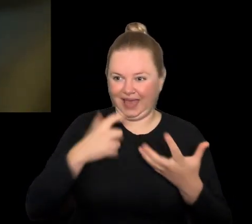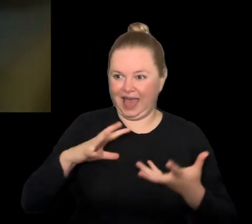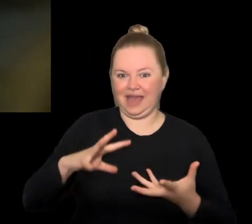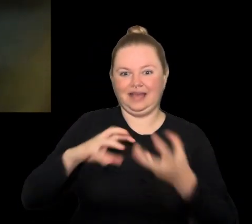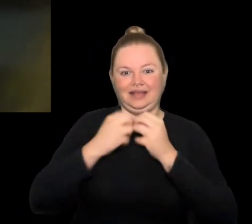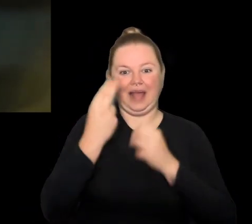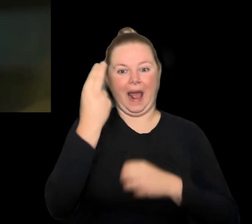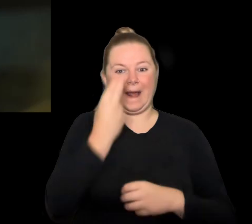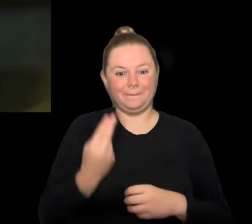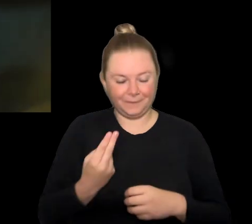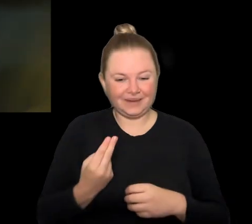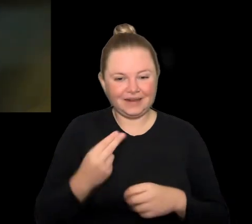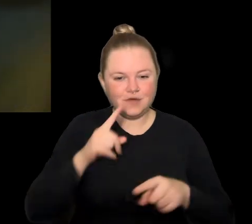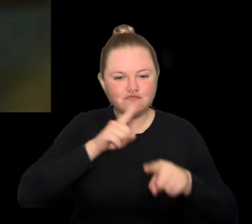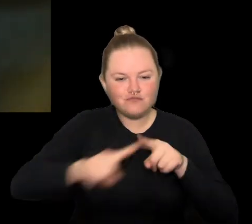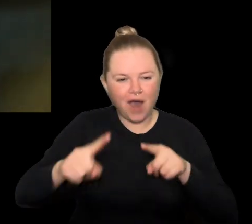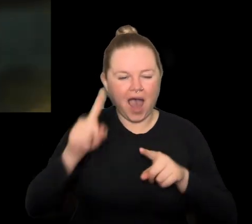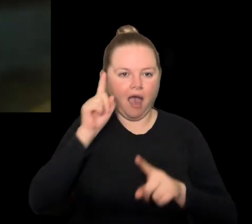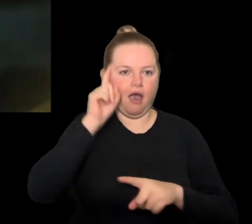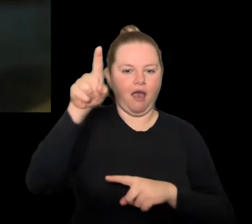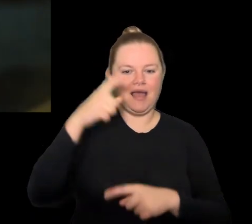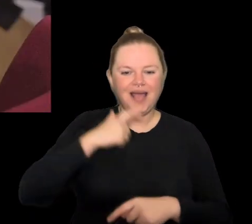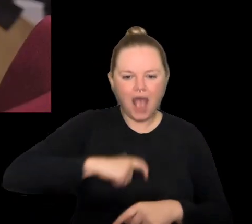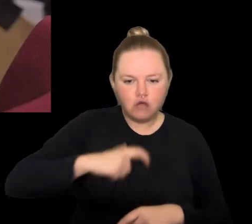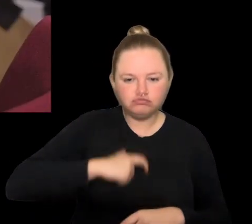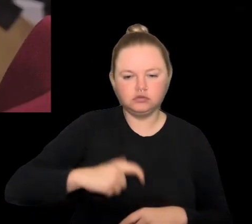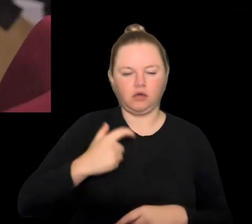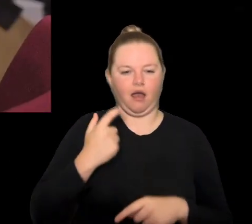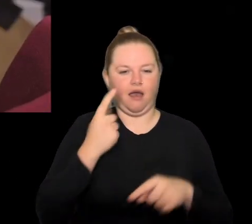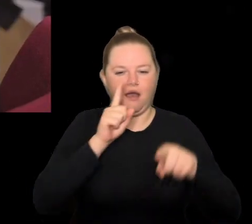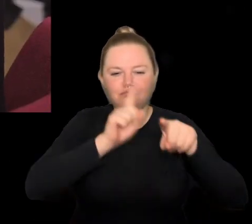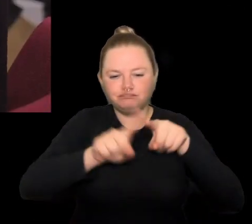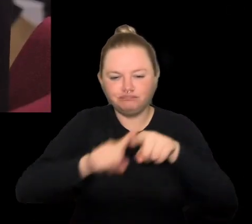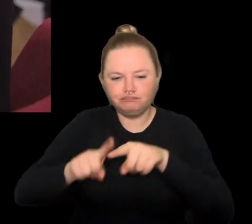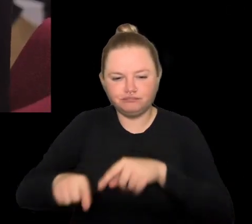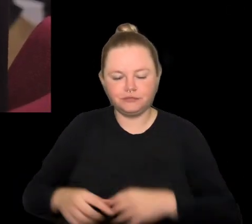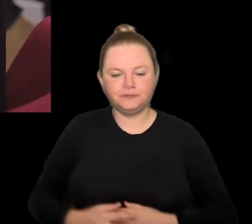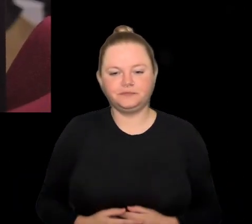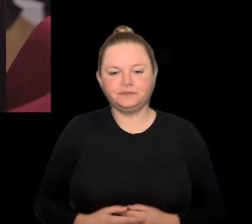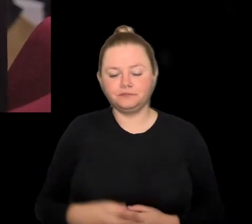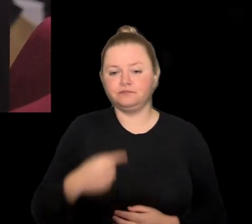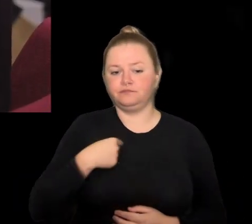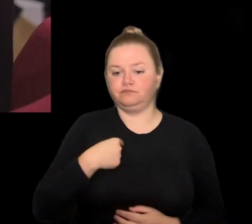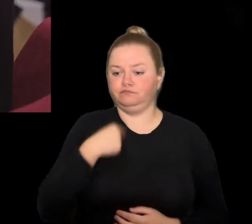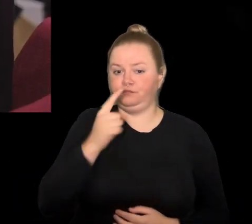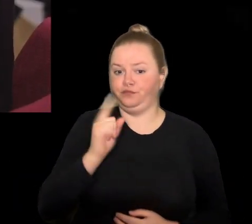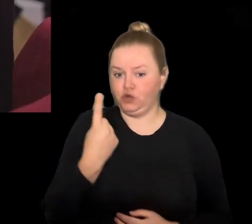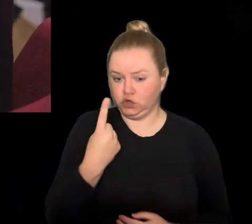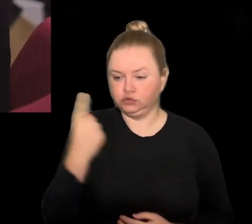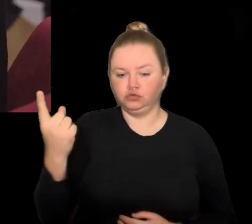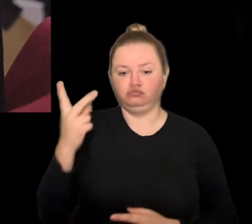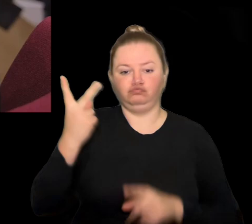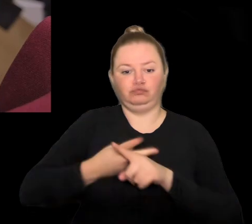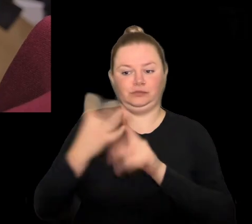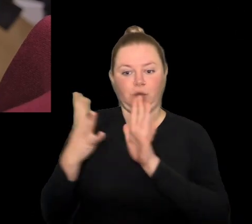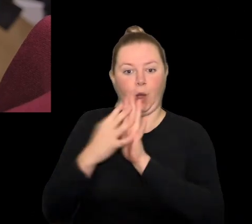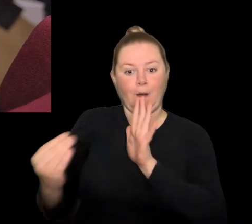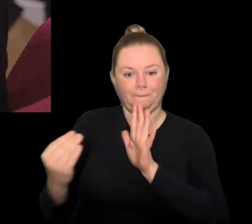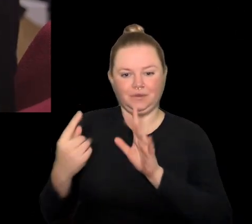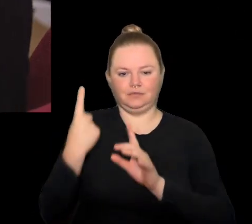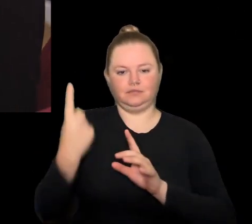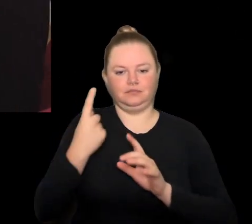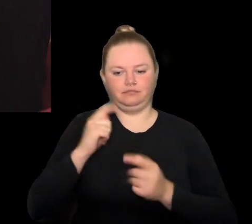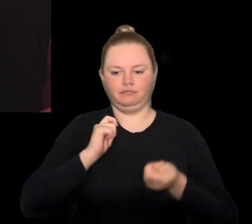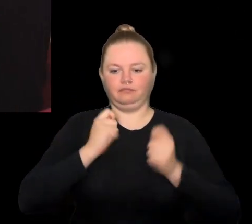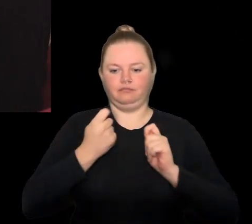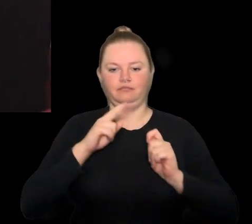animate, basically, and try and come up with some characters, that kind of stuff. So I'll say it first, and then you repeat it in